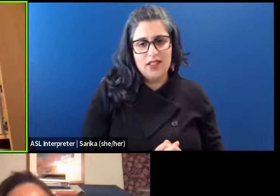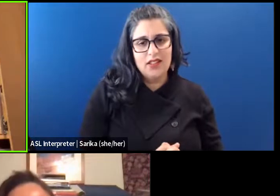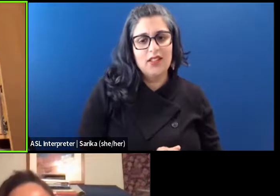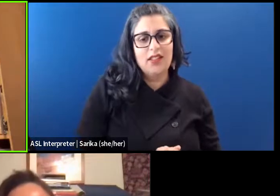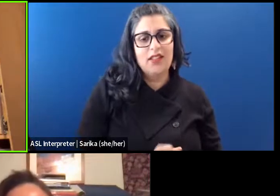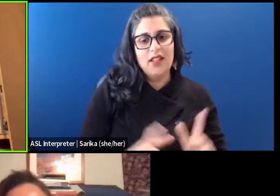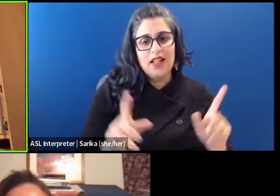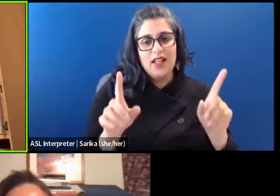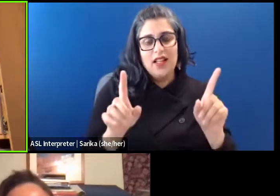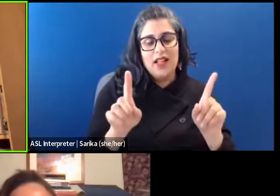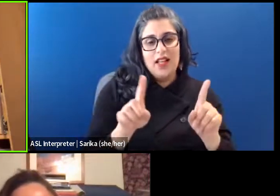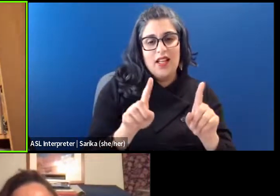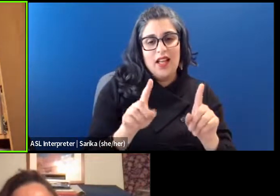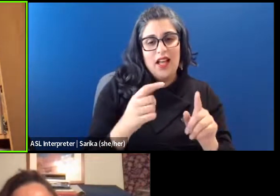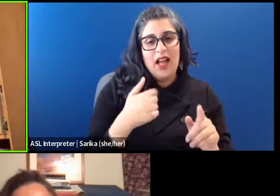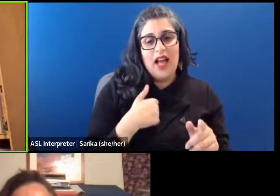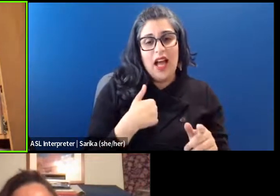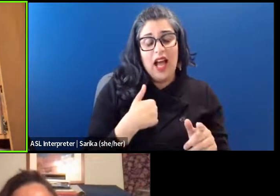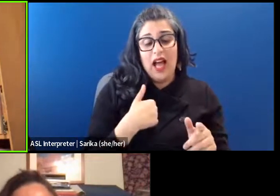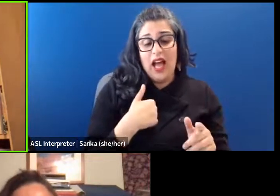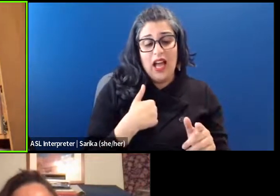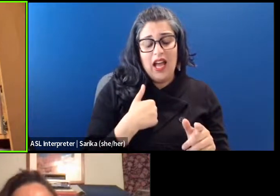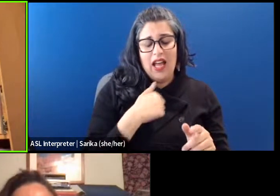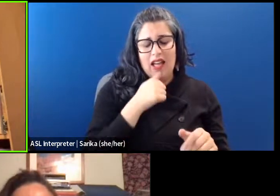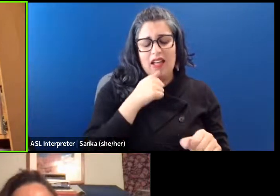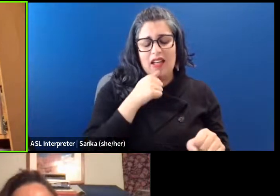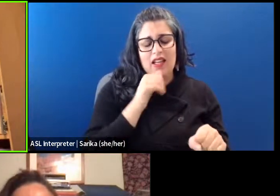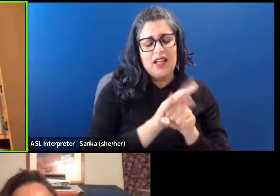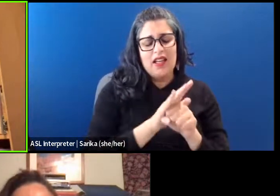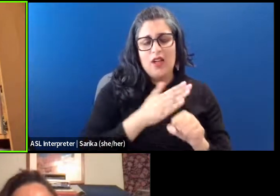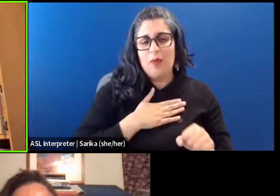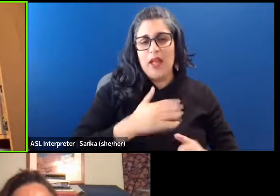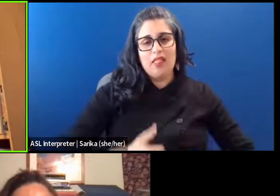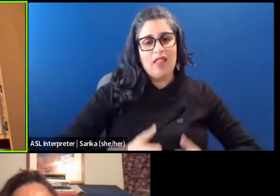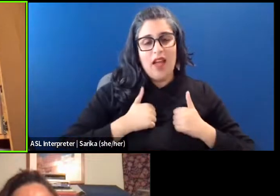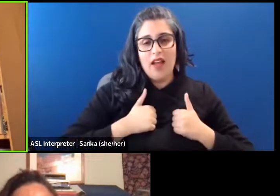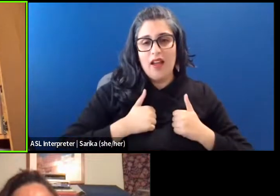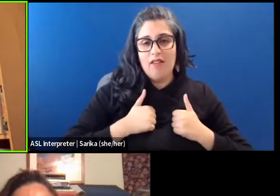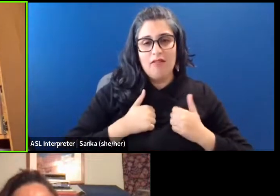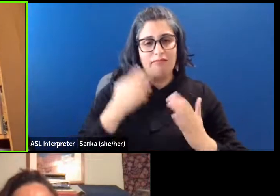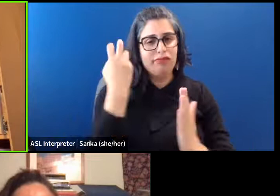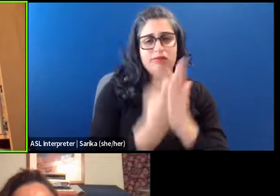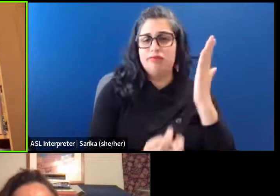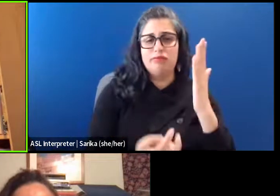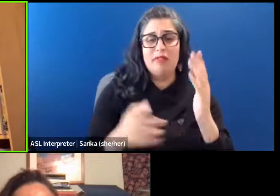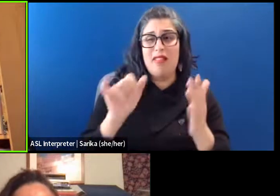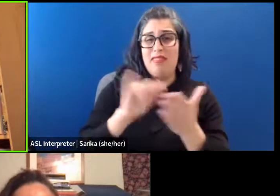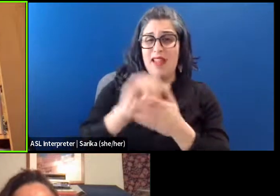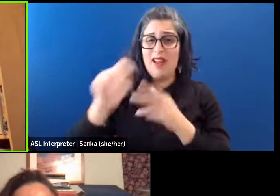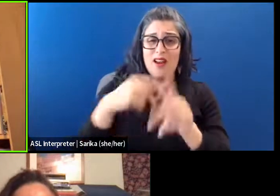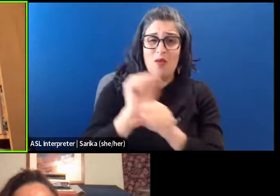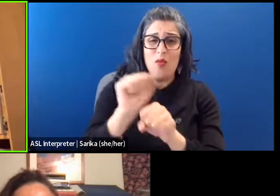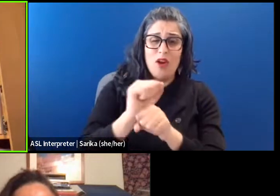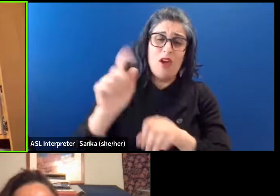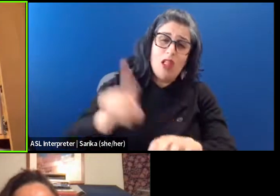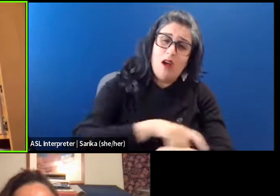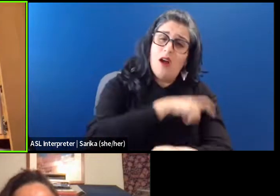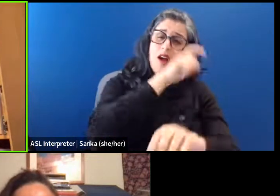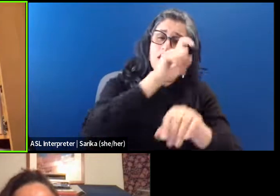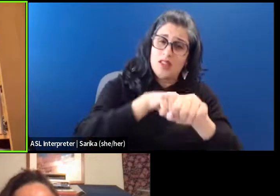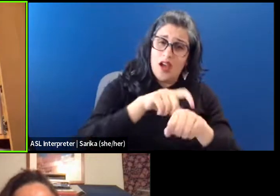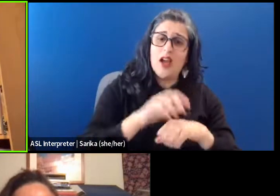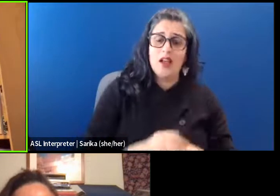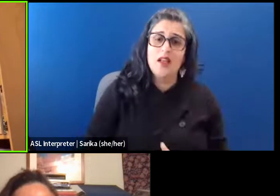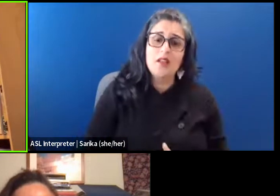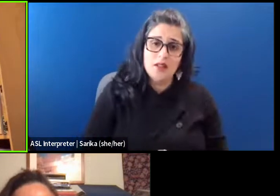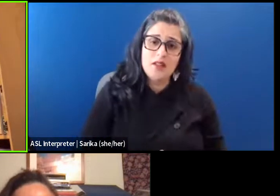someone who gave my life to that work for so long, I also, in some ways, want to